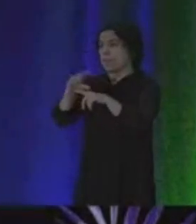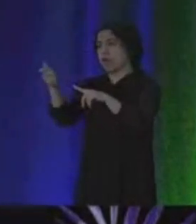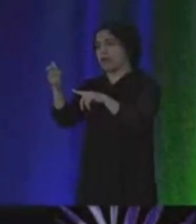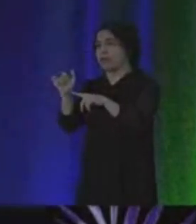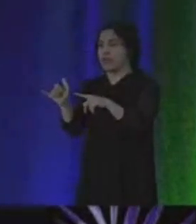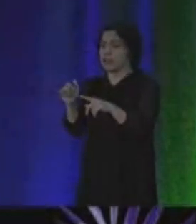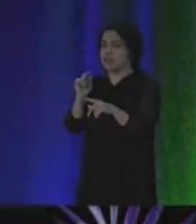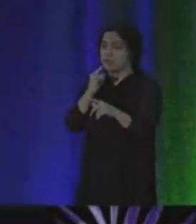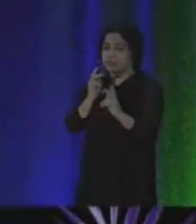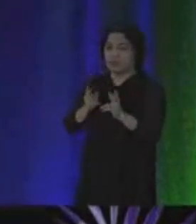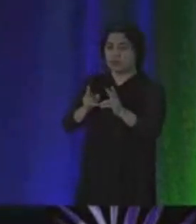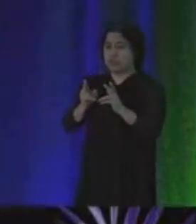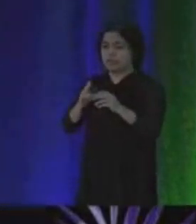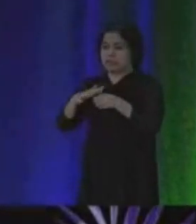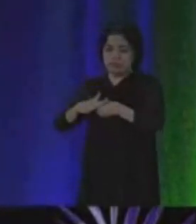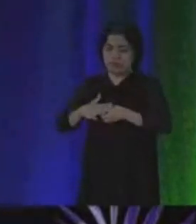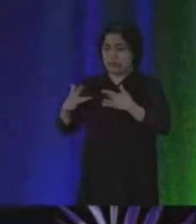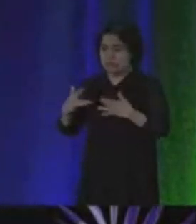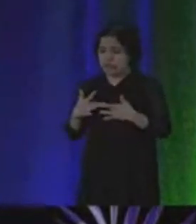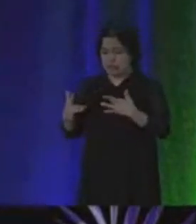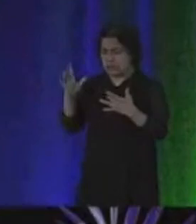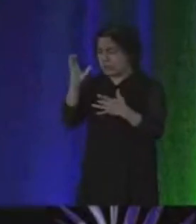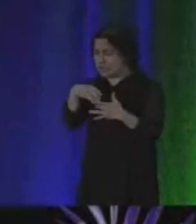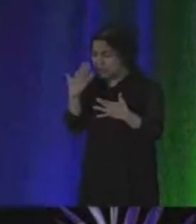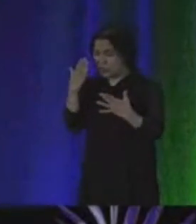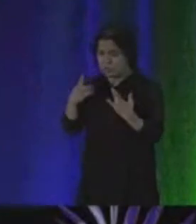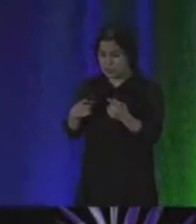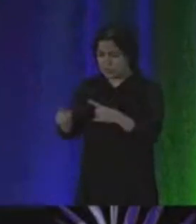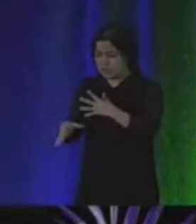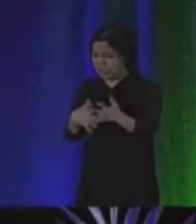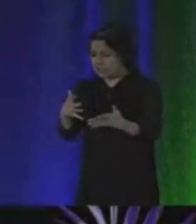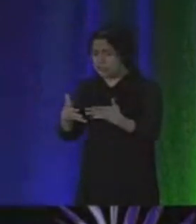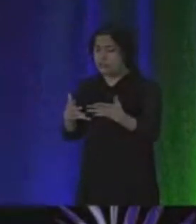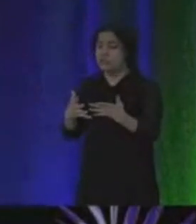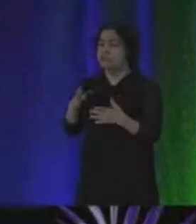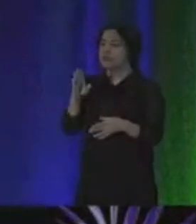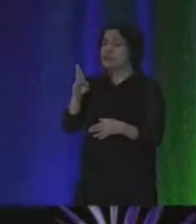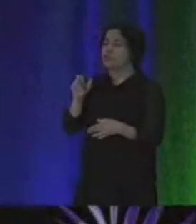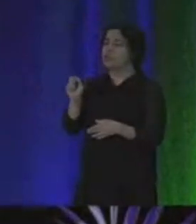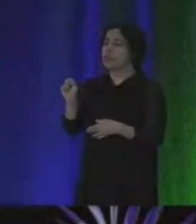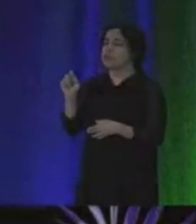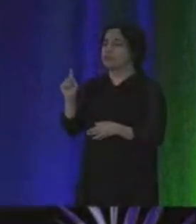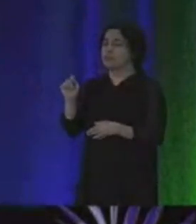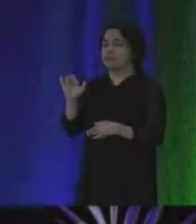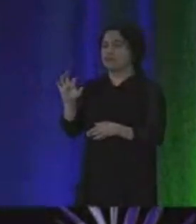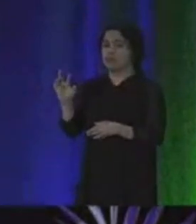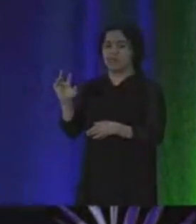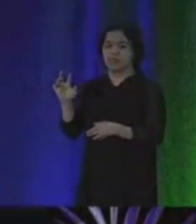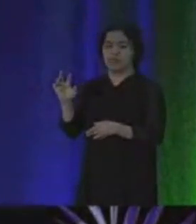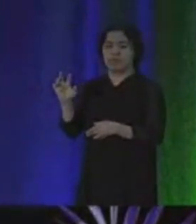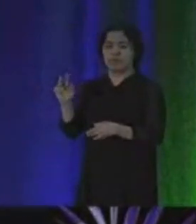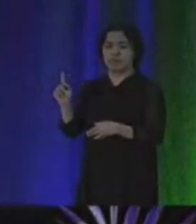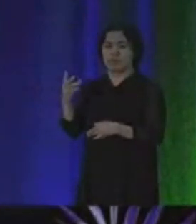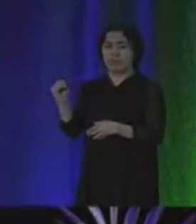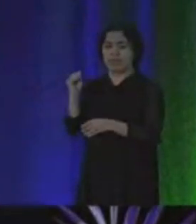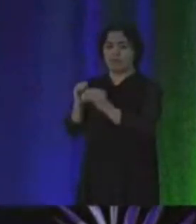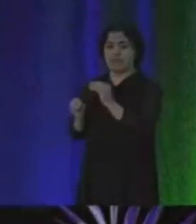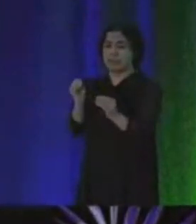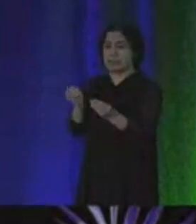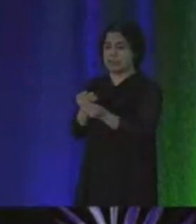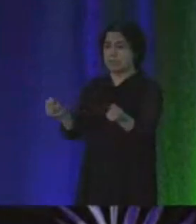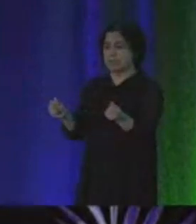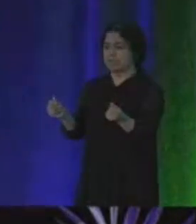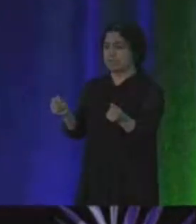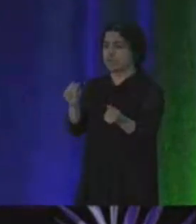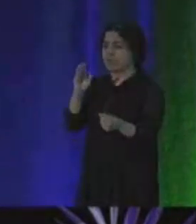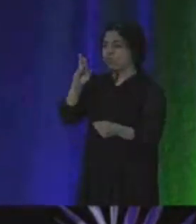just weird, you don't know what's going on, this is how you get down to brass tacks and fix it. I don't